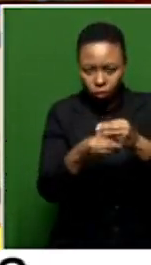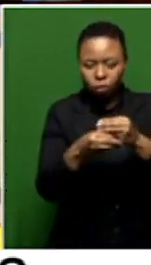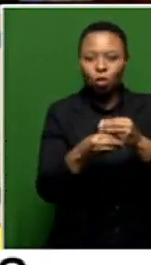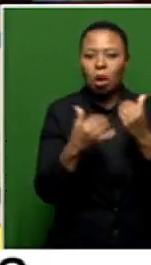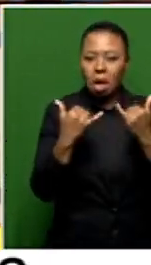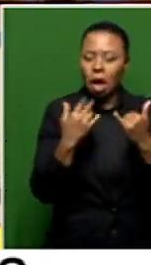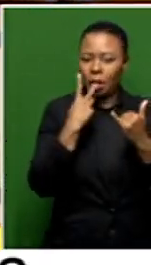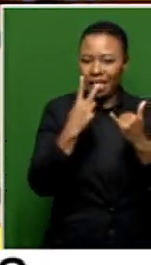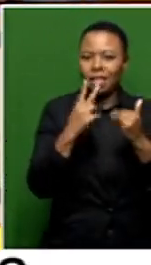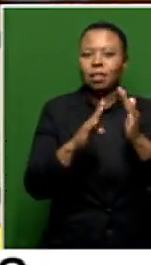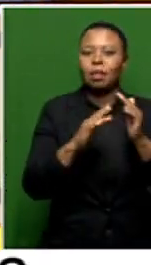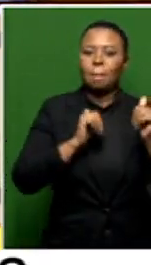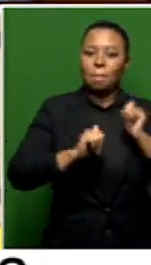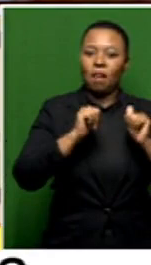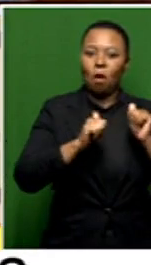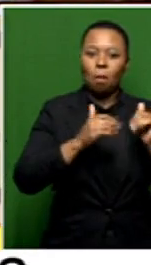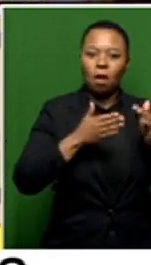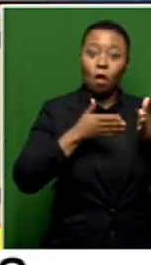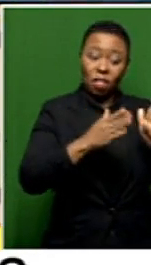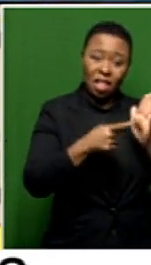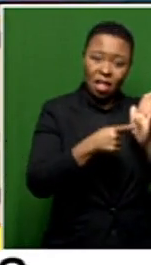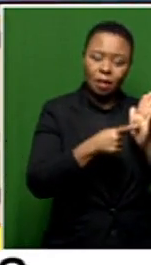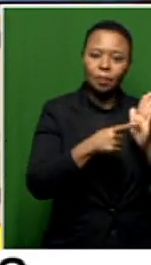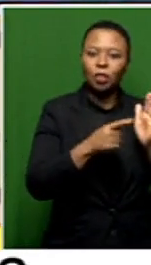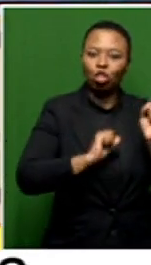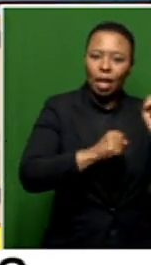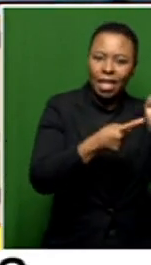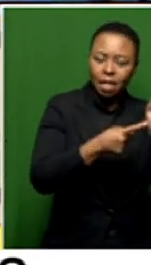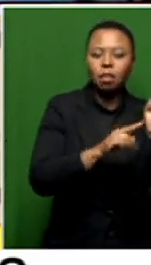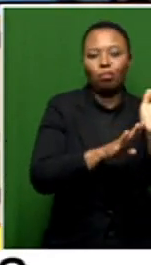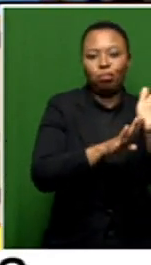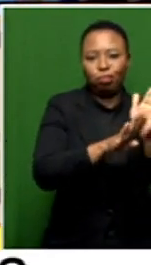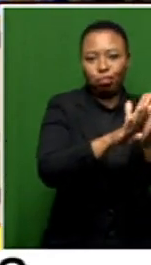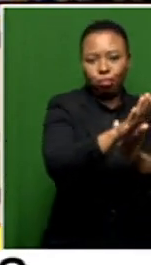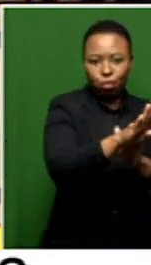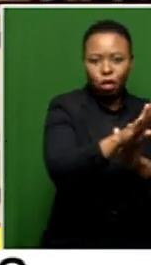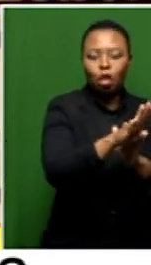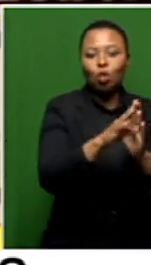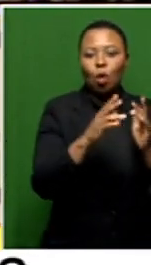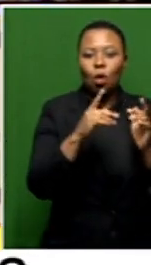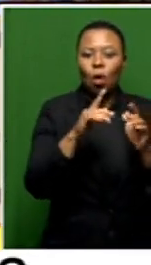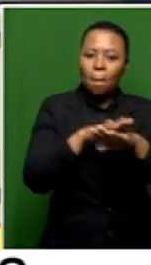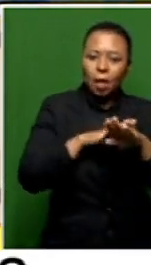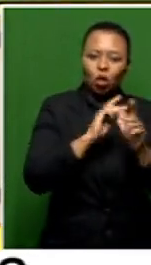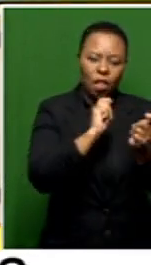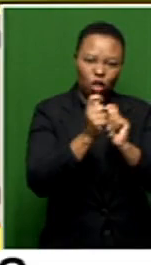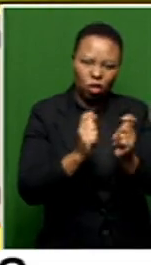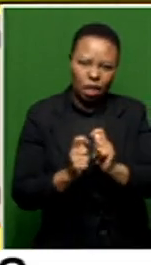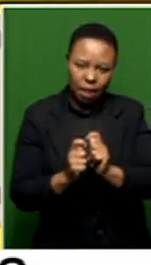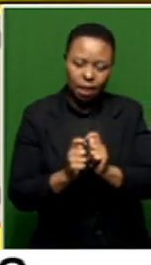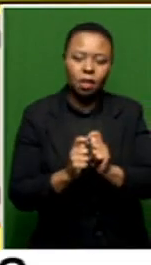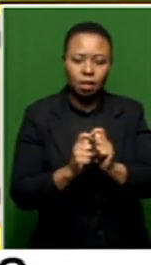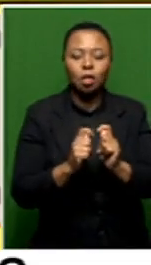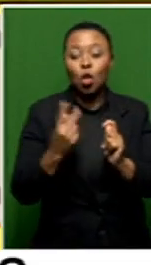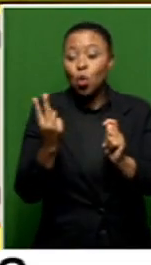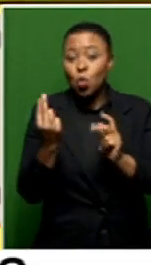an improvement in the performance of the model based on the changes we've made, but taking into account those